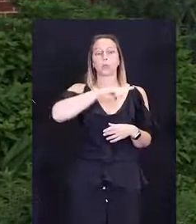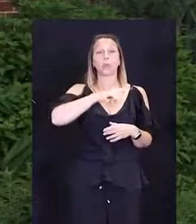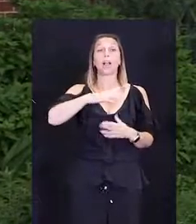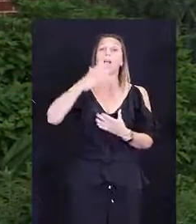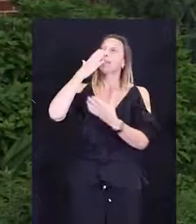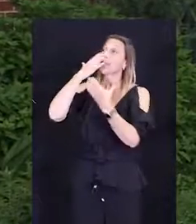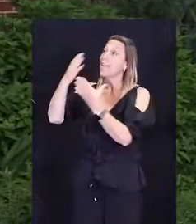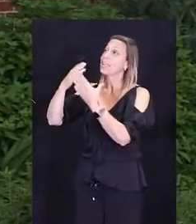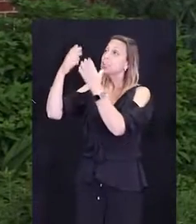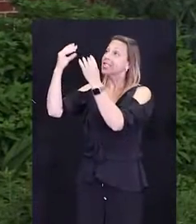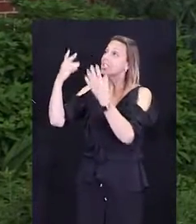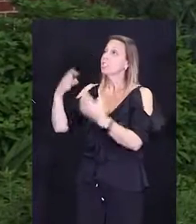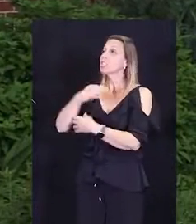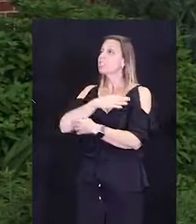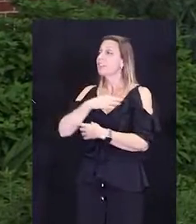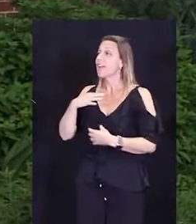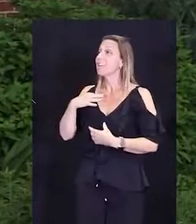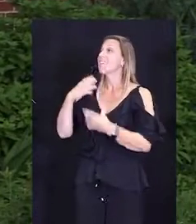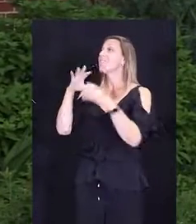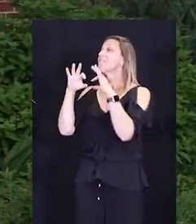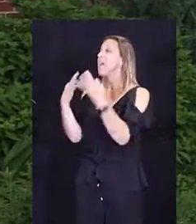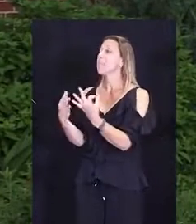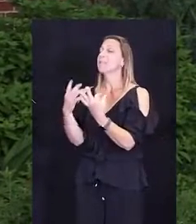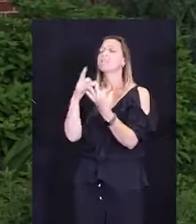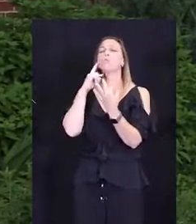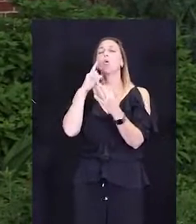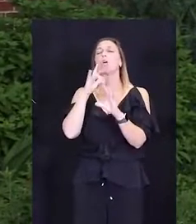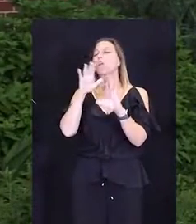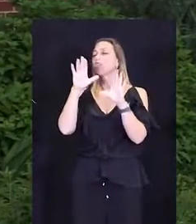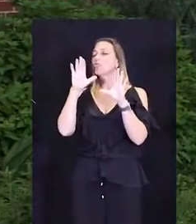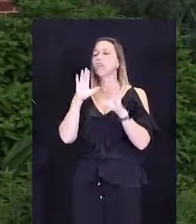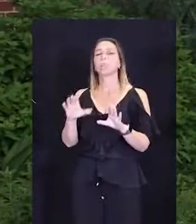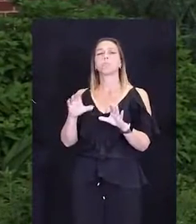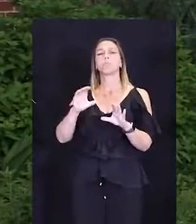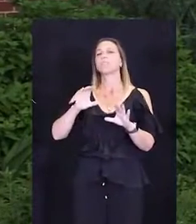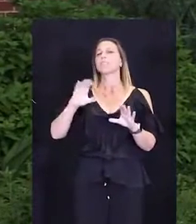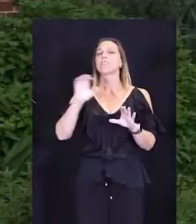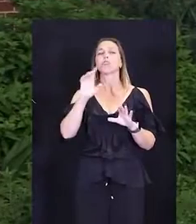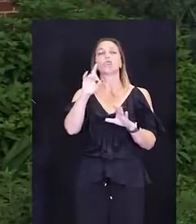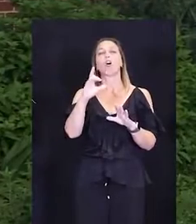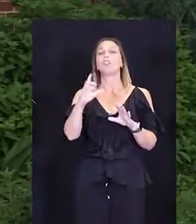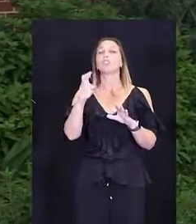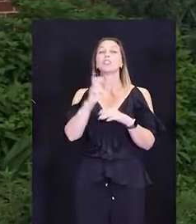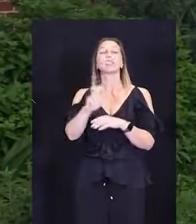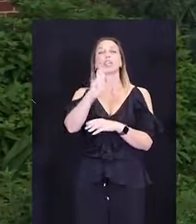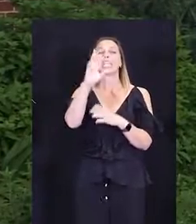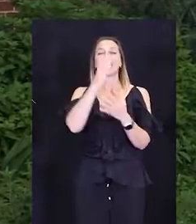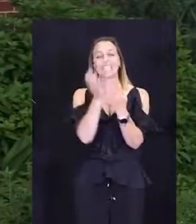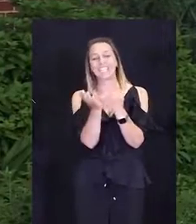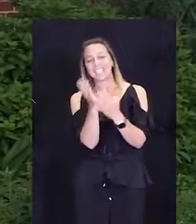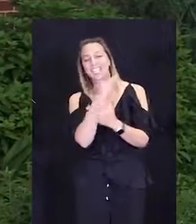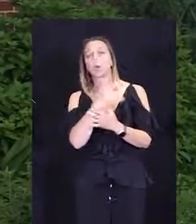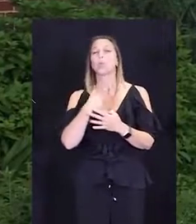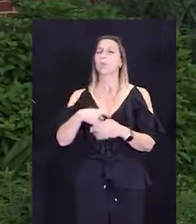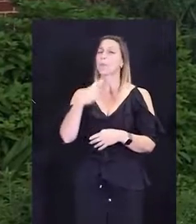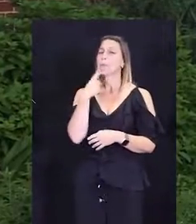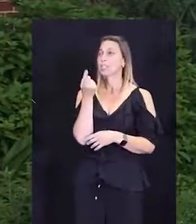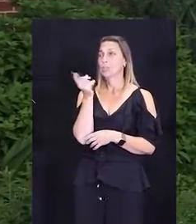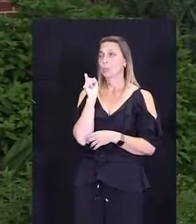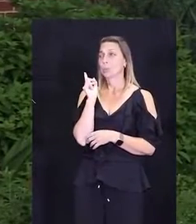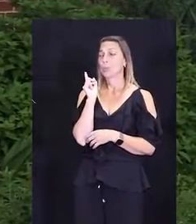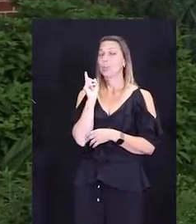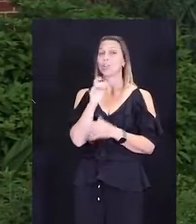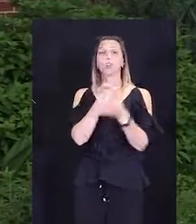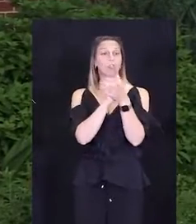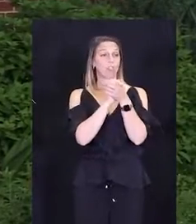of you. Thank you, teachers, faculty, staff, and families for an incredible Central Dauphin journey. We will